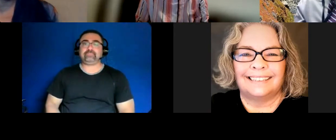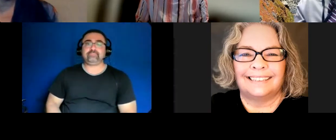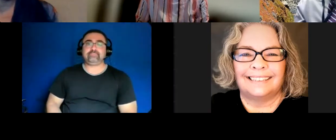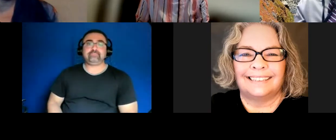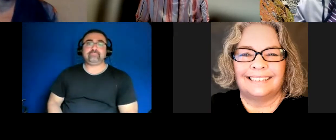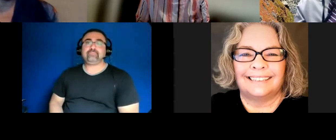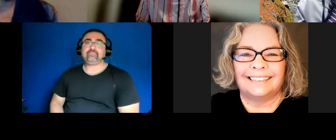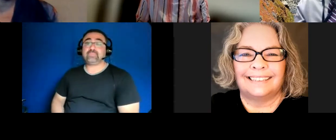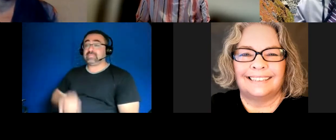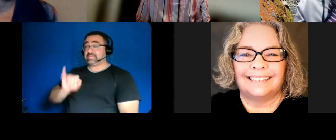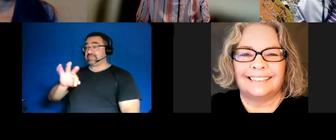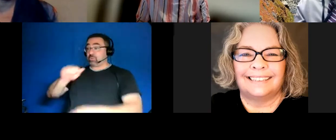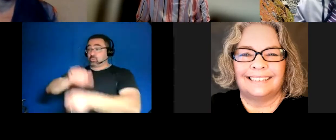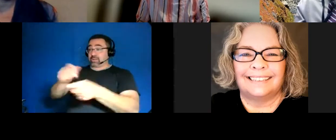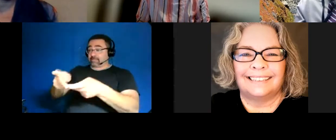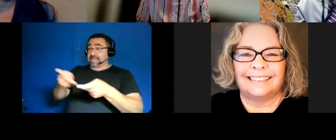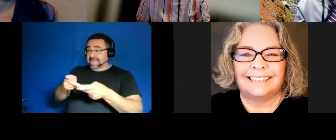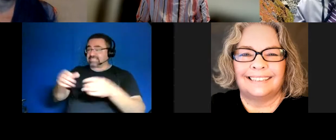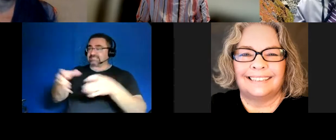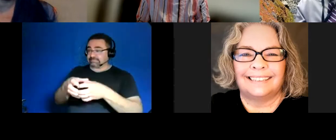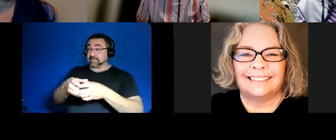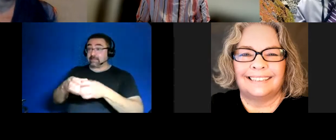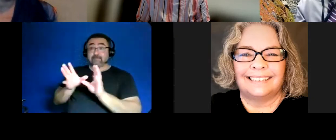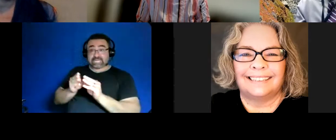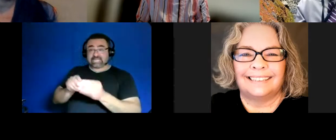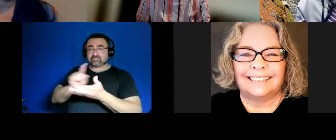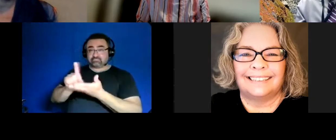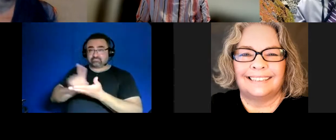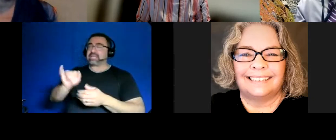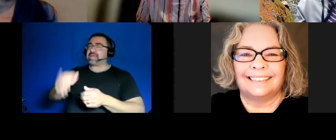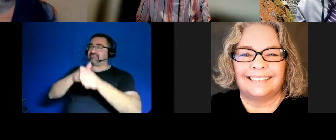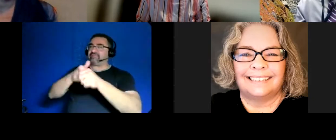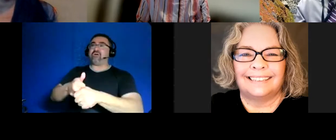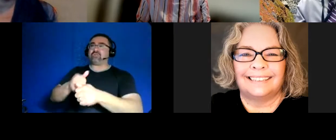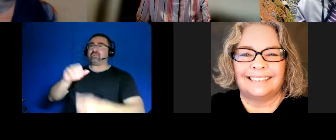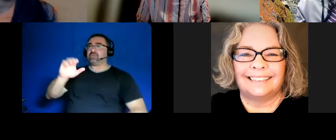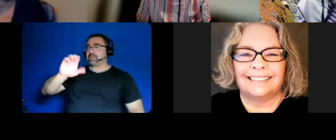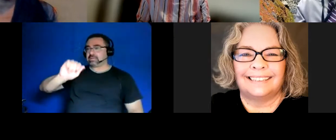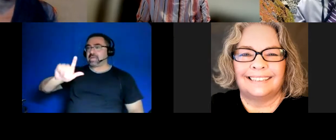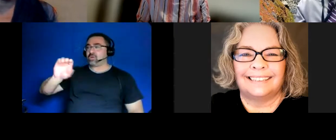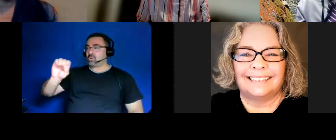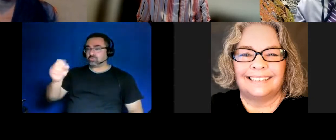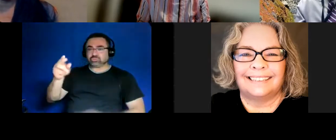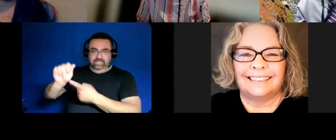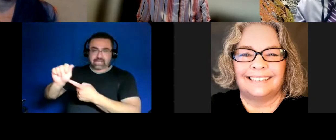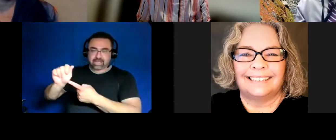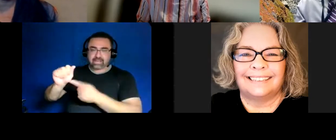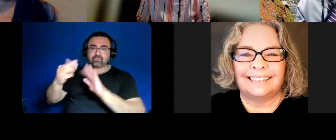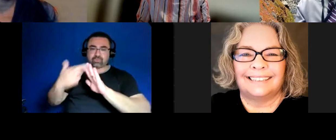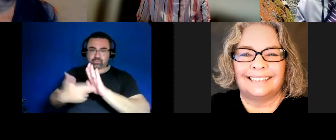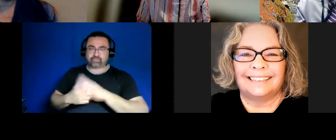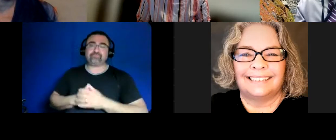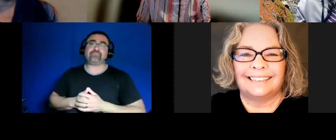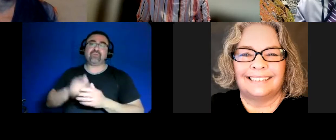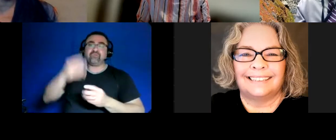If it is a workplace, then they have to follow the Cal OSHA guidance for reporting.